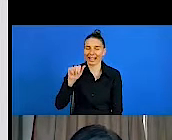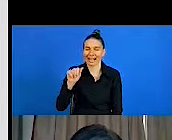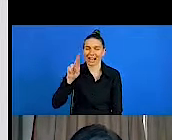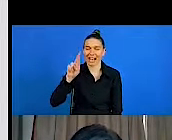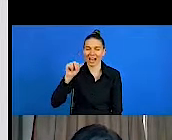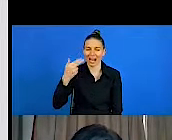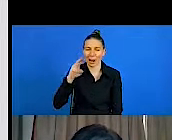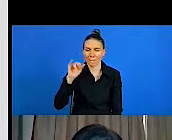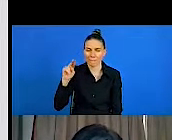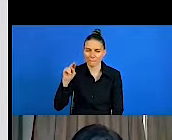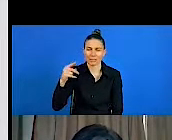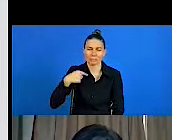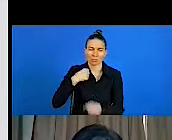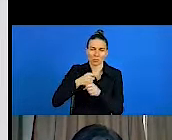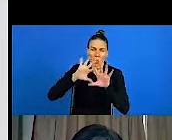maybe before I go to